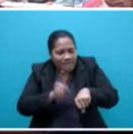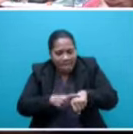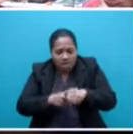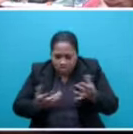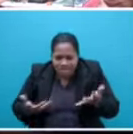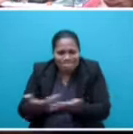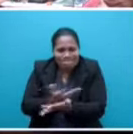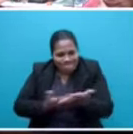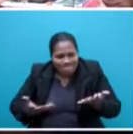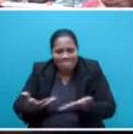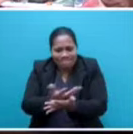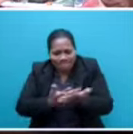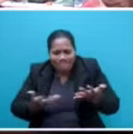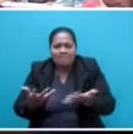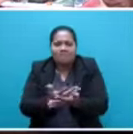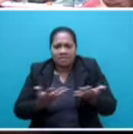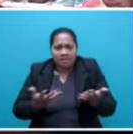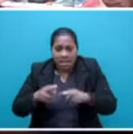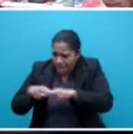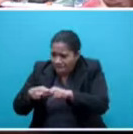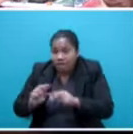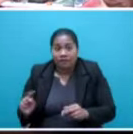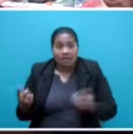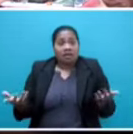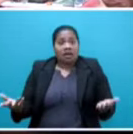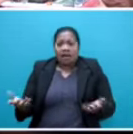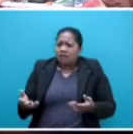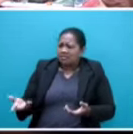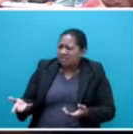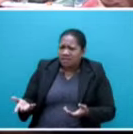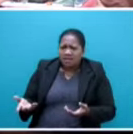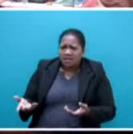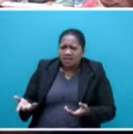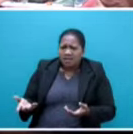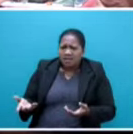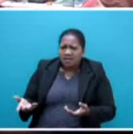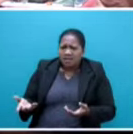deliberated upon. And Fiji First is most negligent. And I've